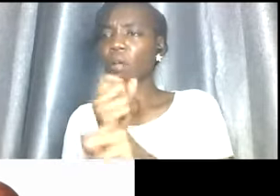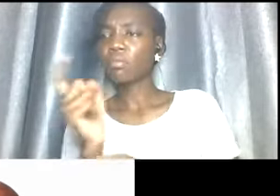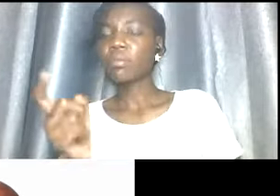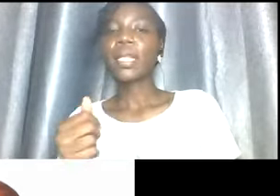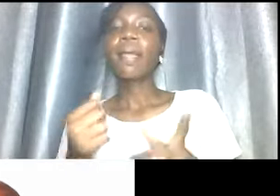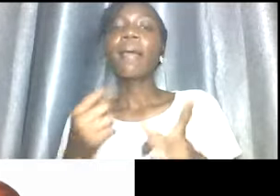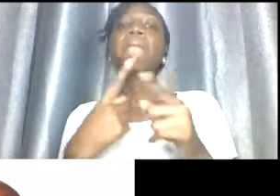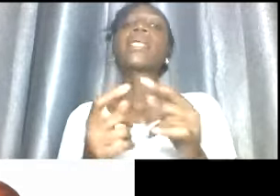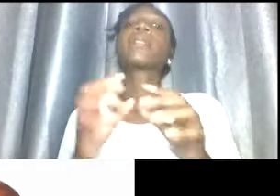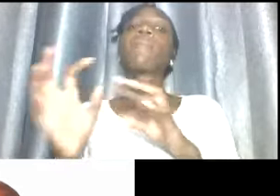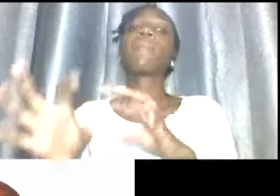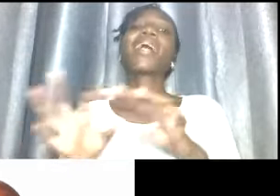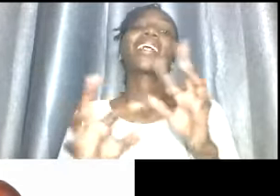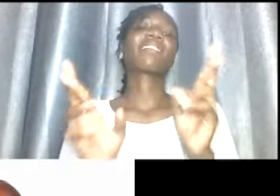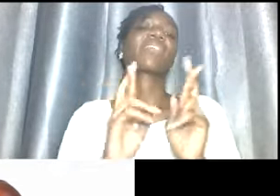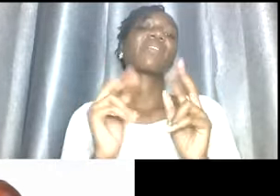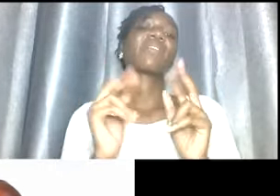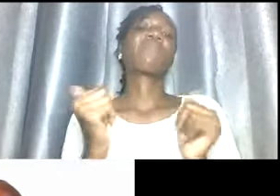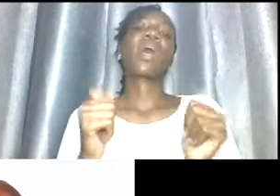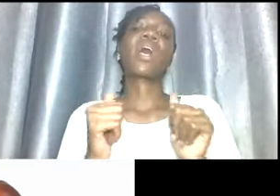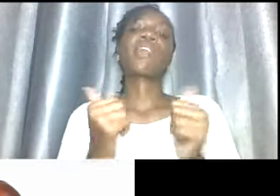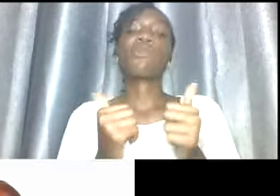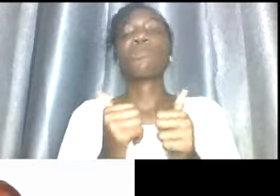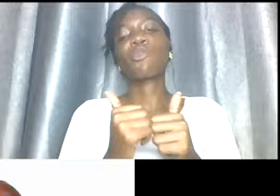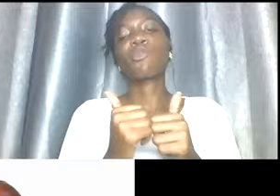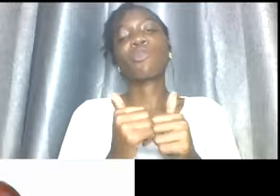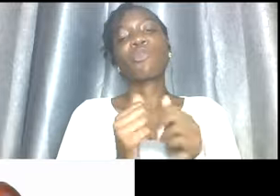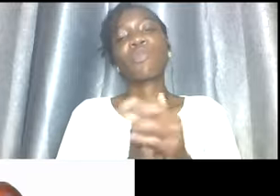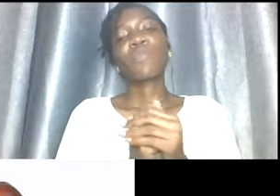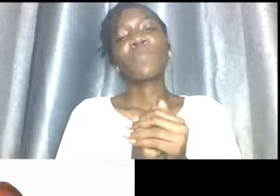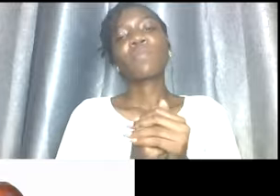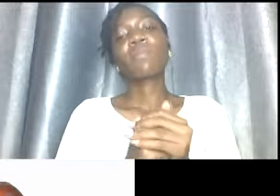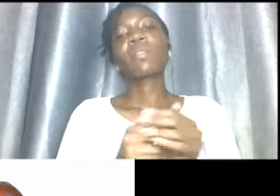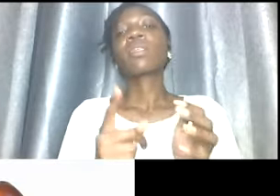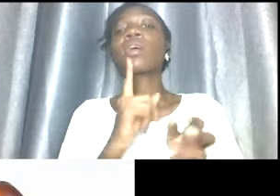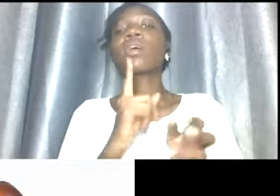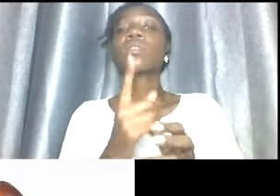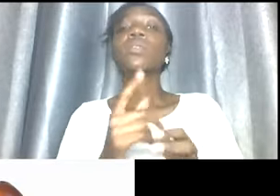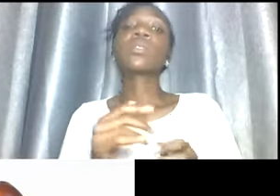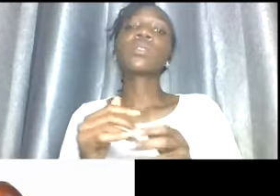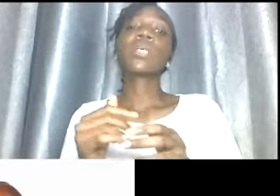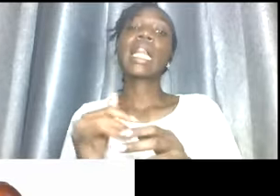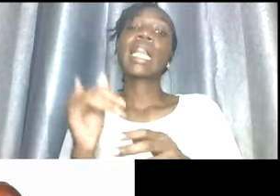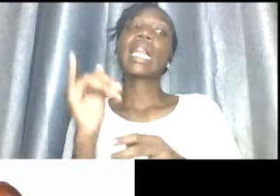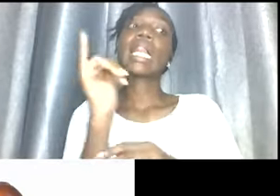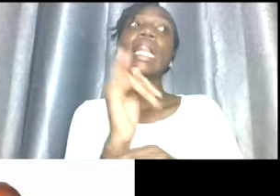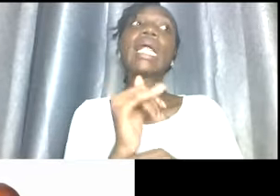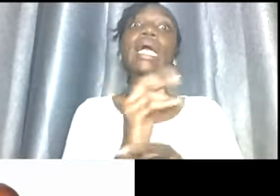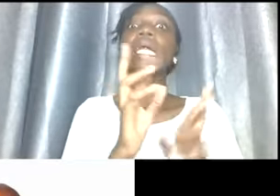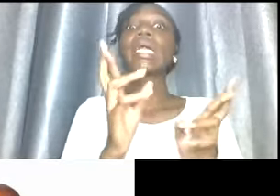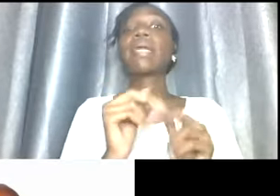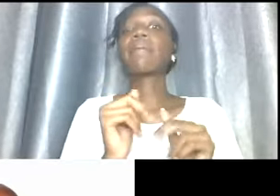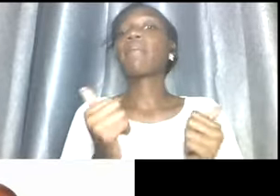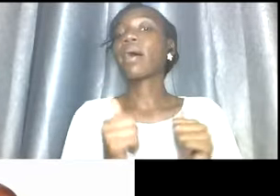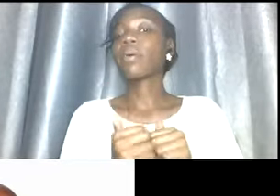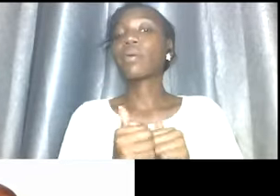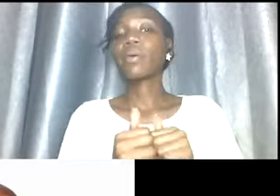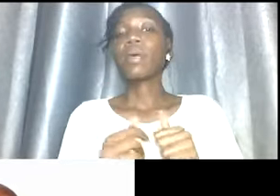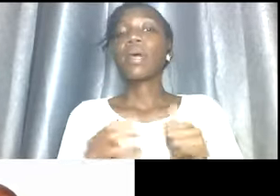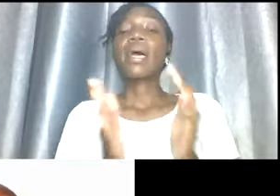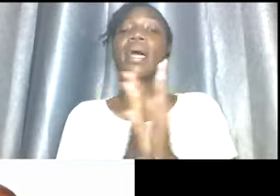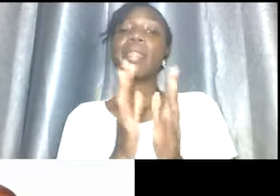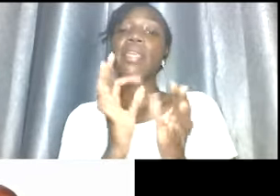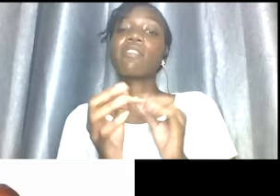market is not ready for it. The customer base is not really there for it. And if you do not have the